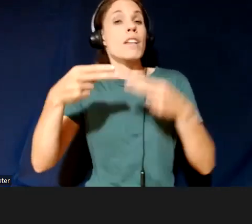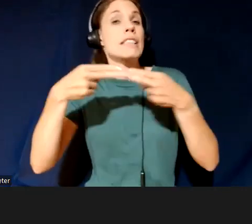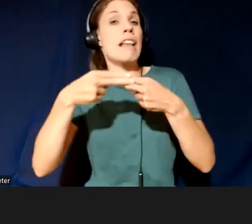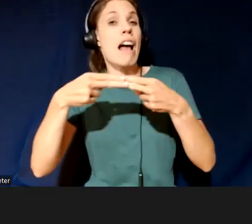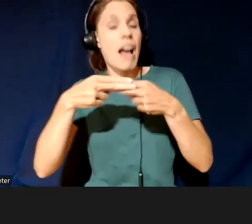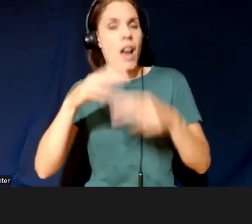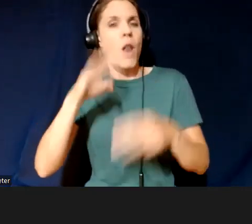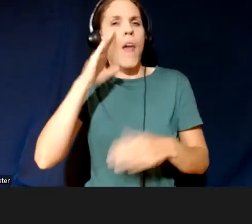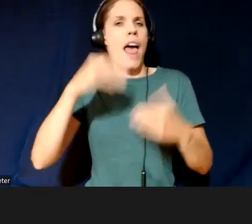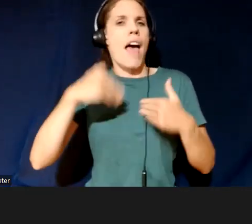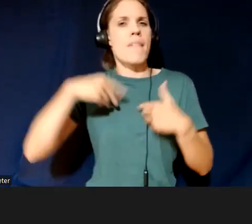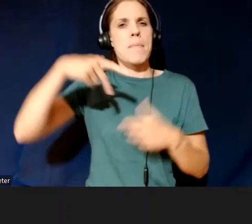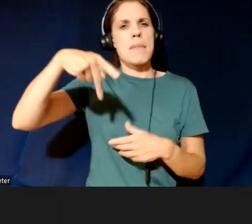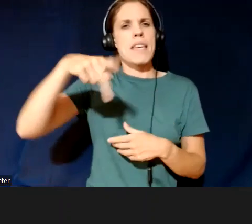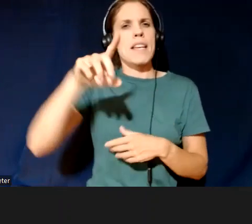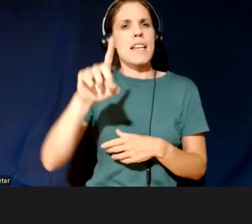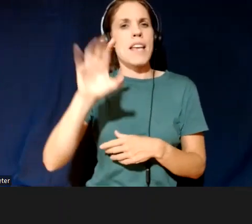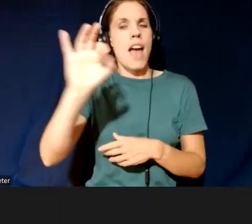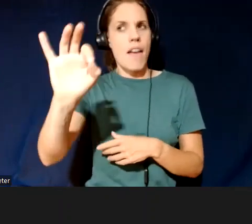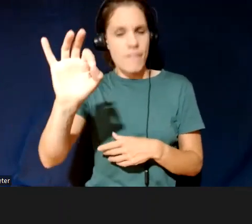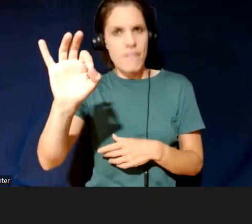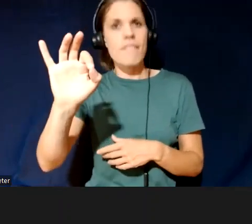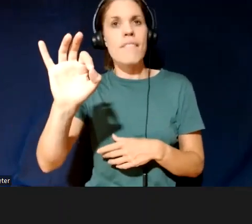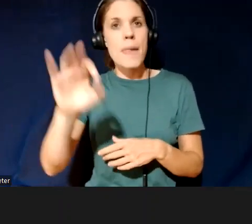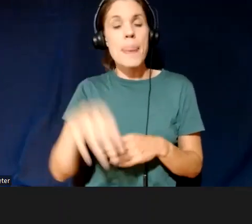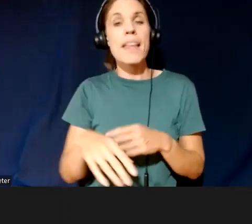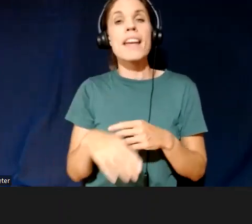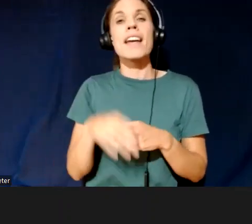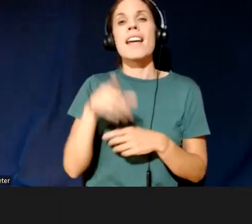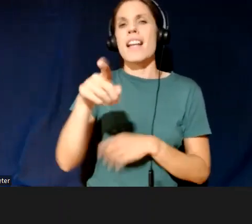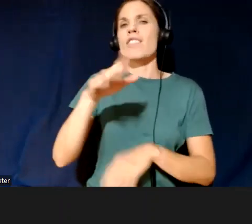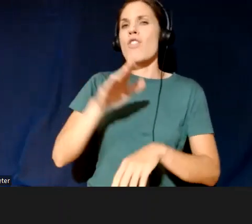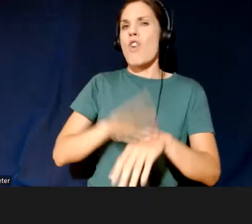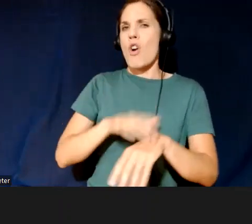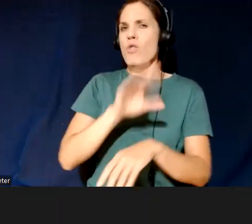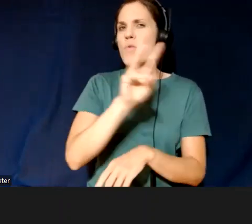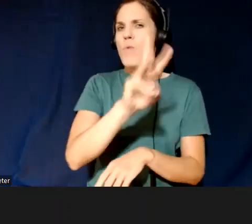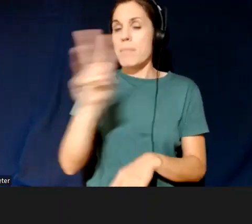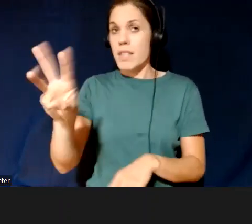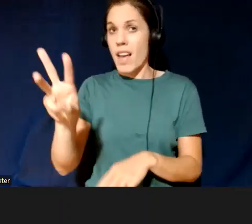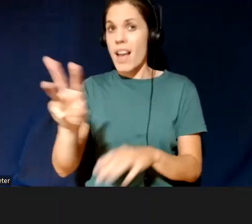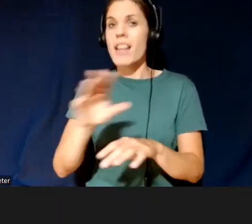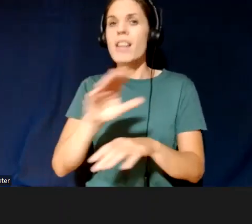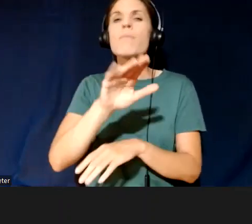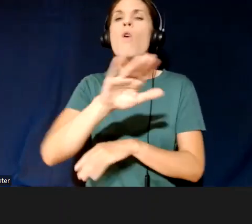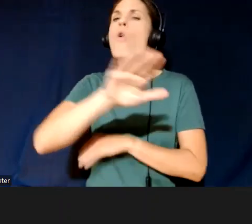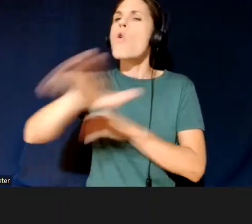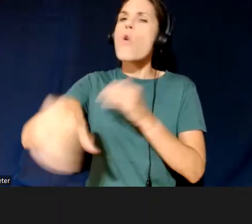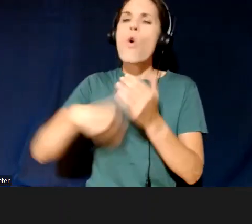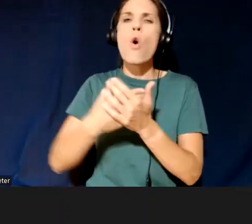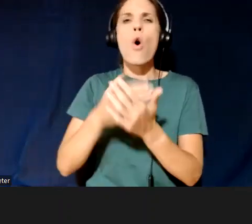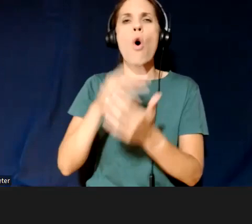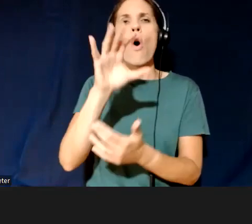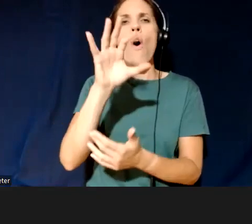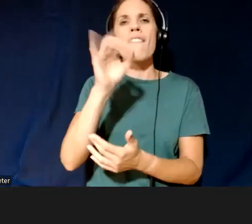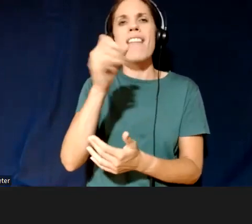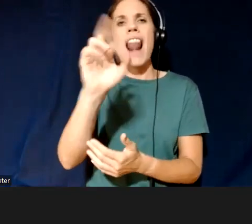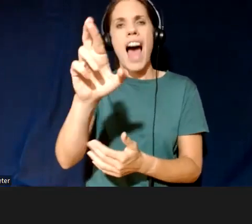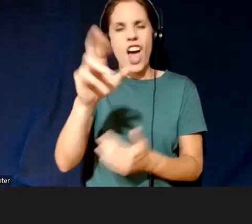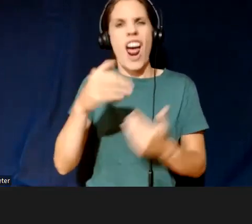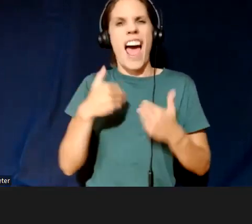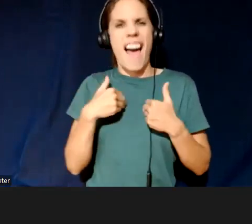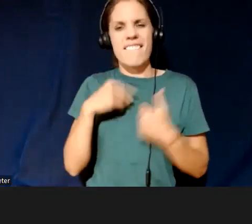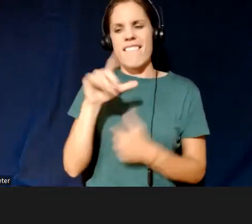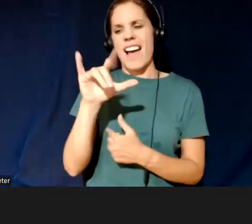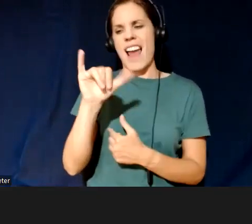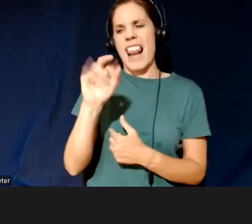PDF available, and it's up on the NIAC site, and all our flyers have that link, and Shannon had shared it as well.